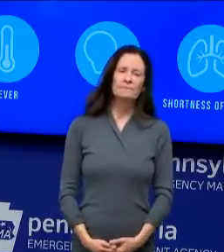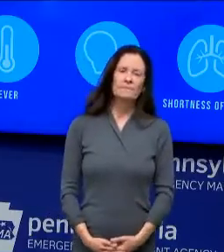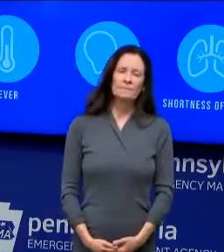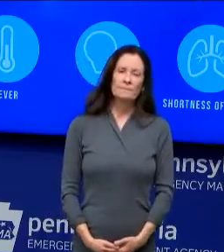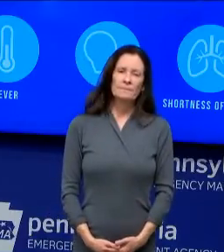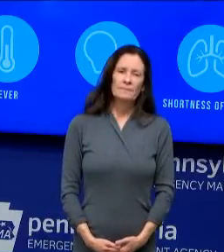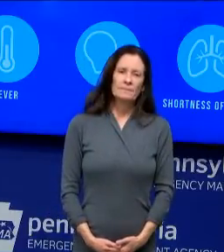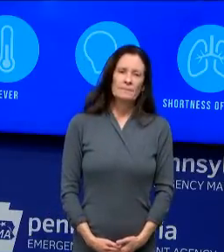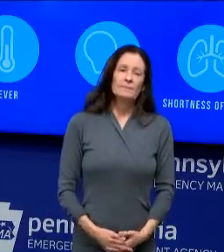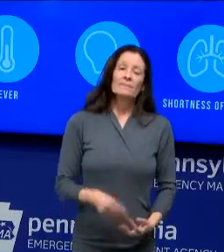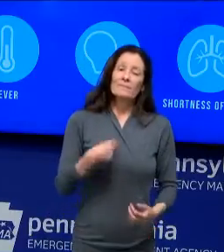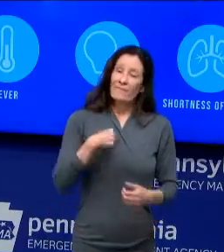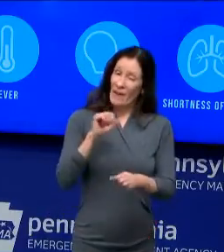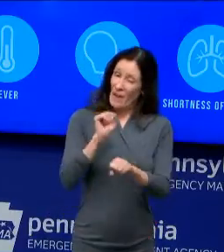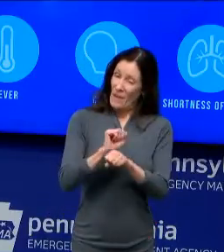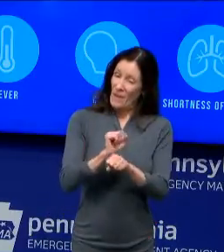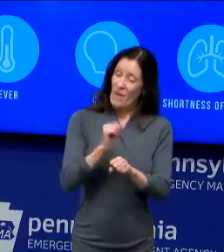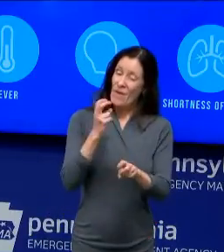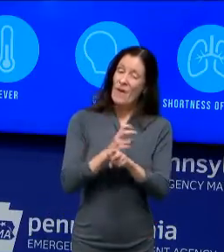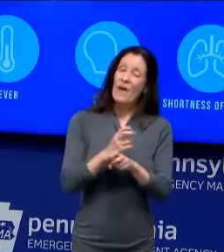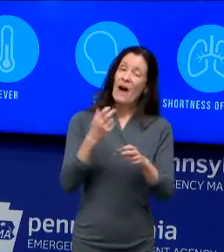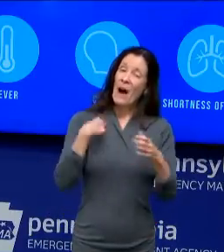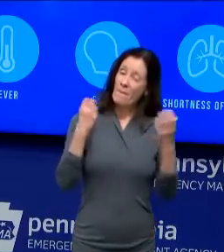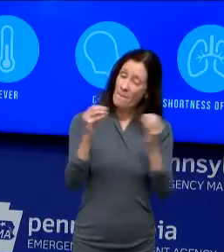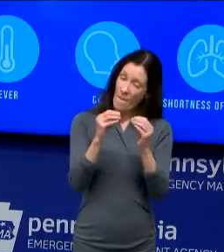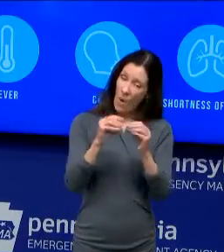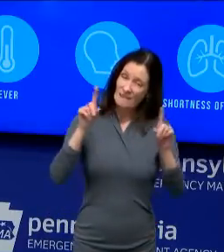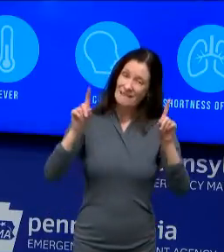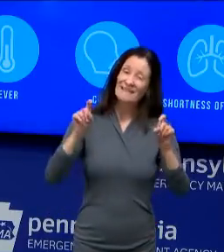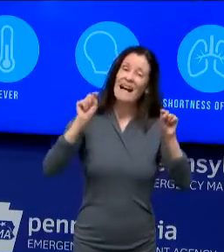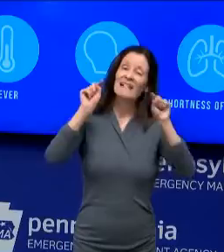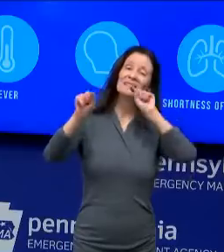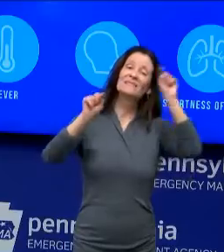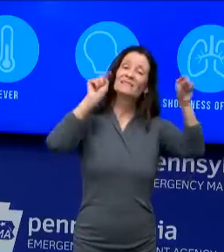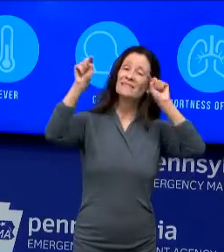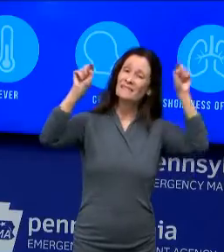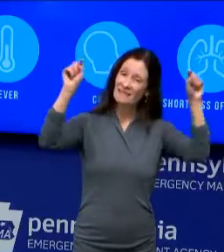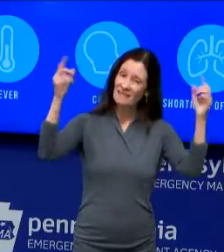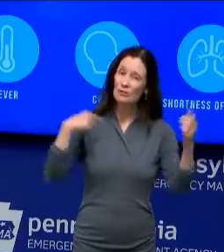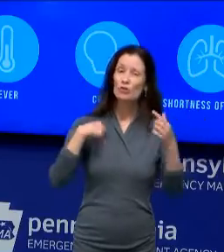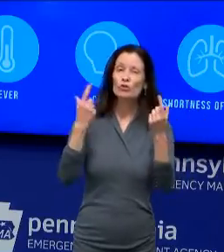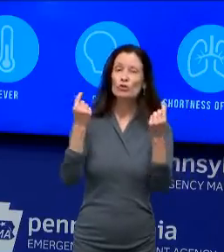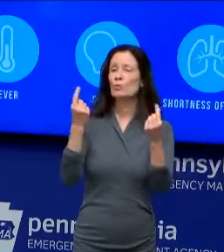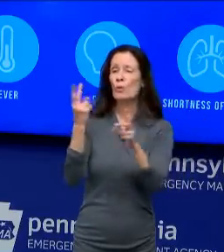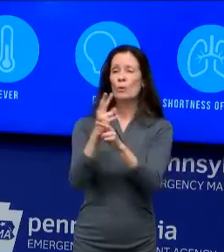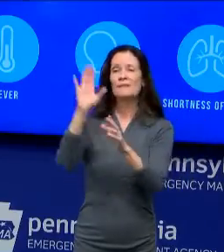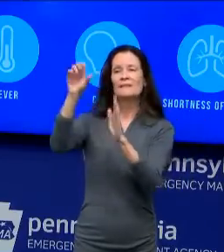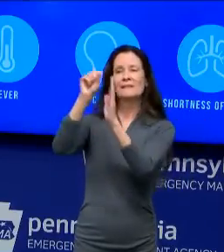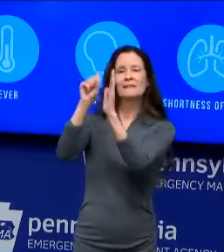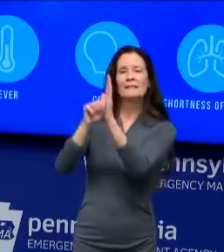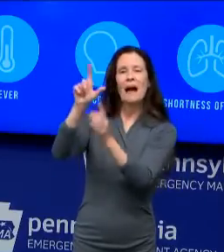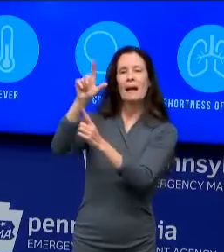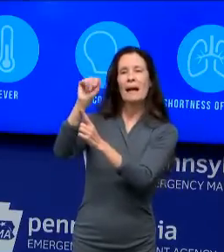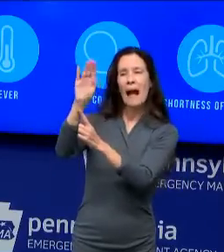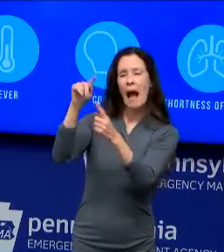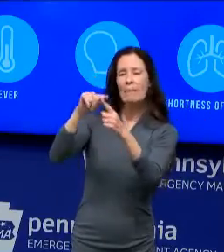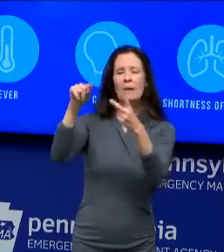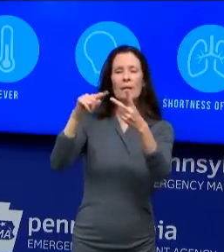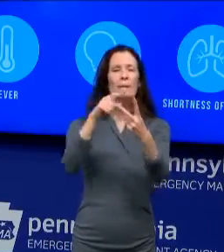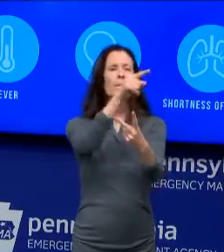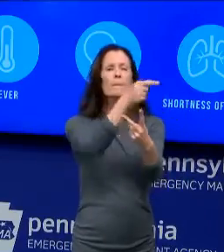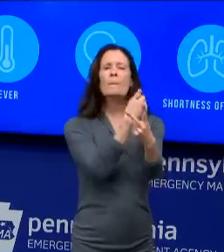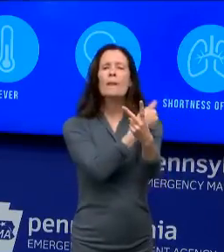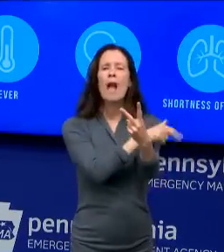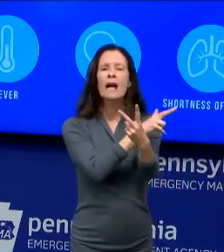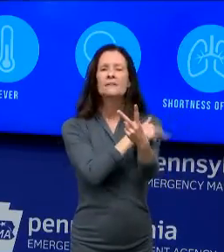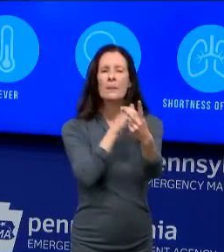throughout Pennsylvania. That includes testing through our state laboratory. That includes testing through hospitals and health systems and